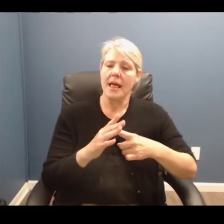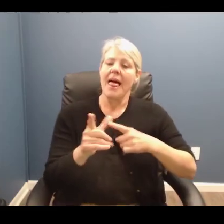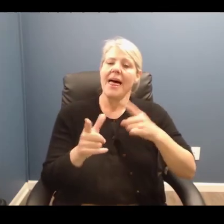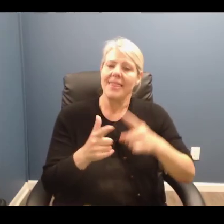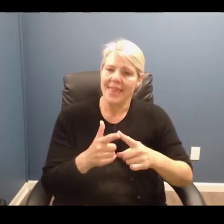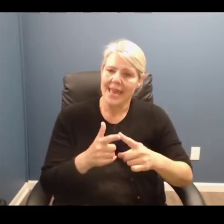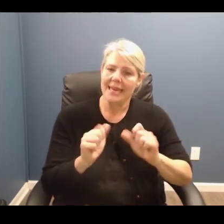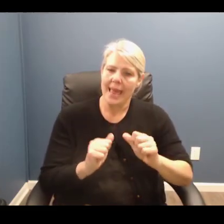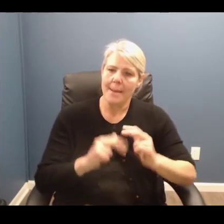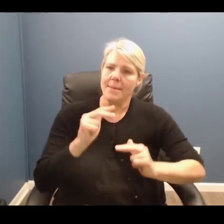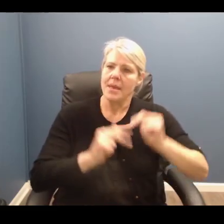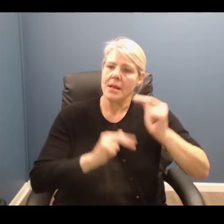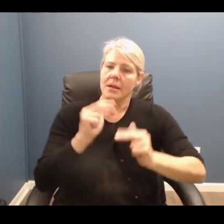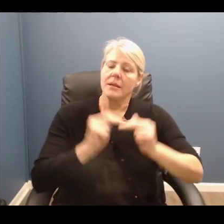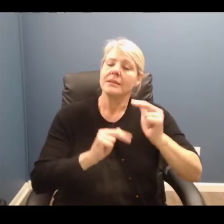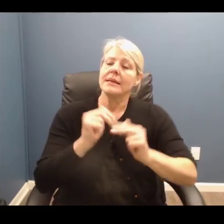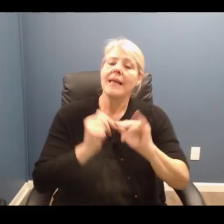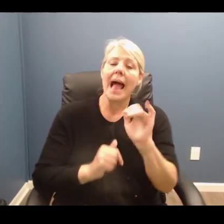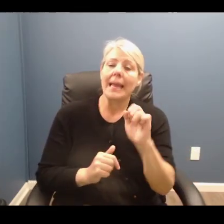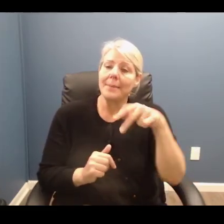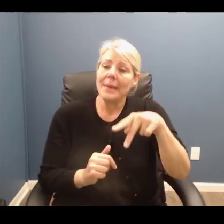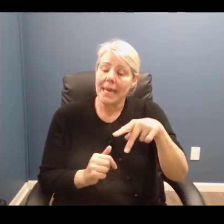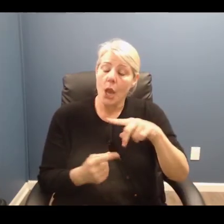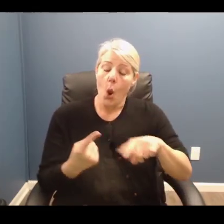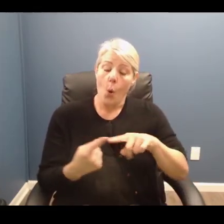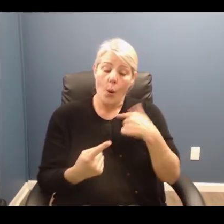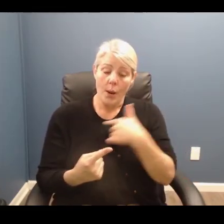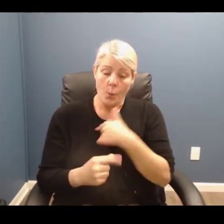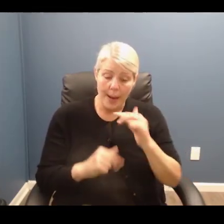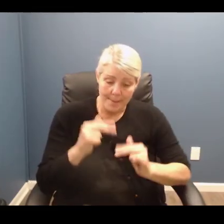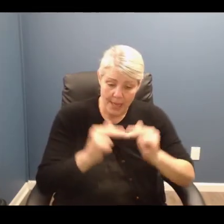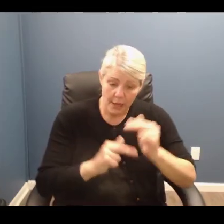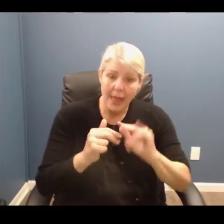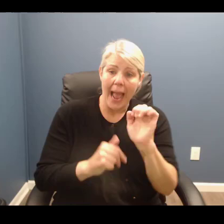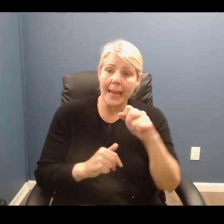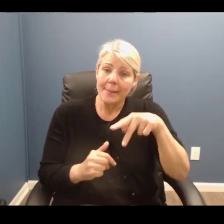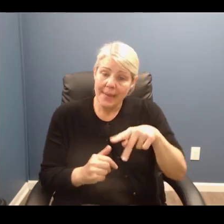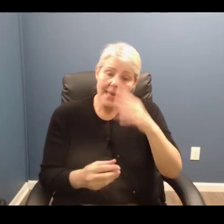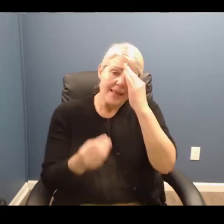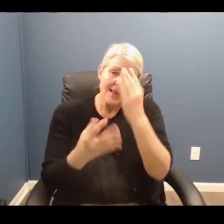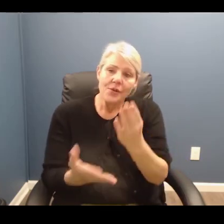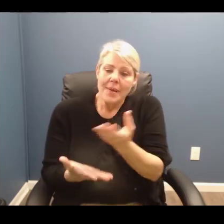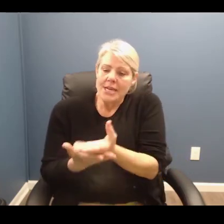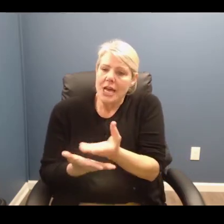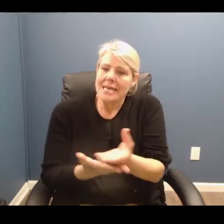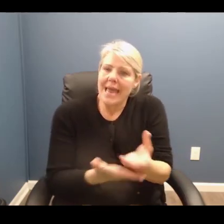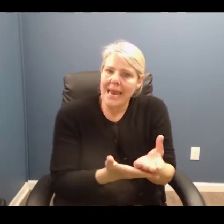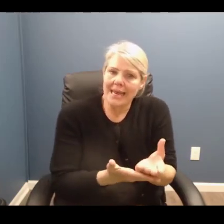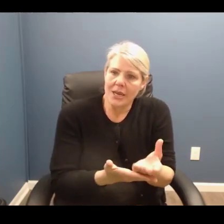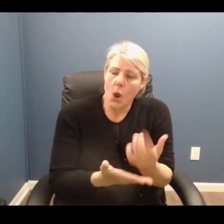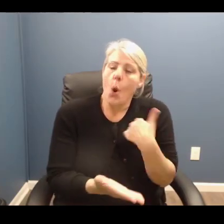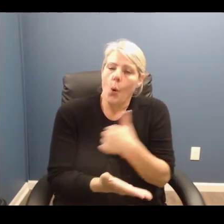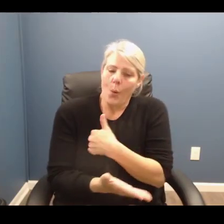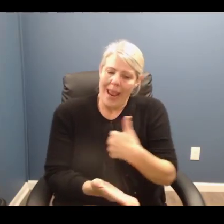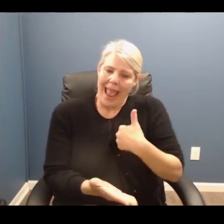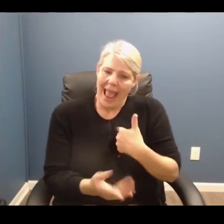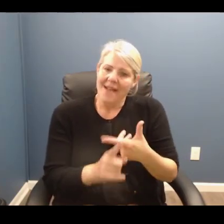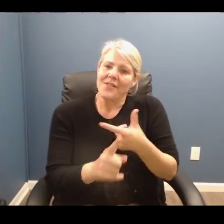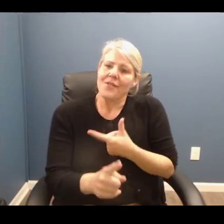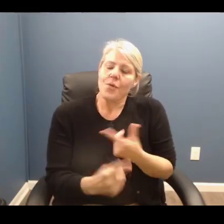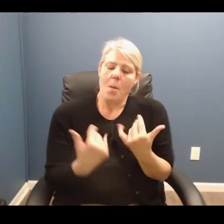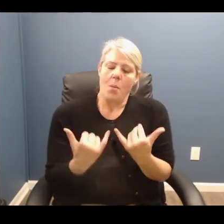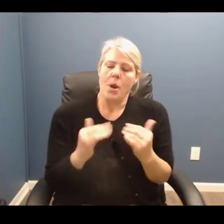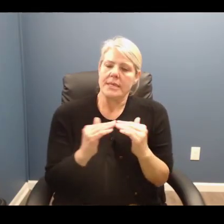IEP. As the ARC builds that IEP, the information and data provided in the present levels are going